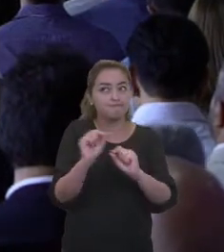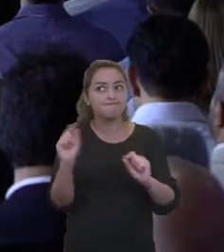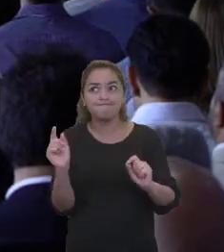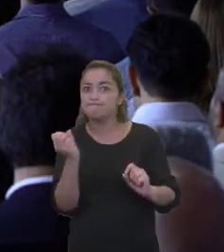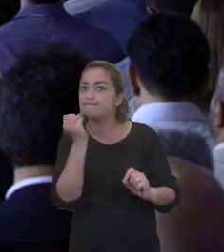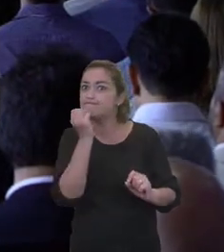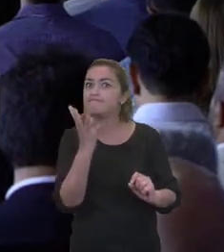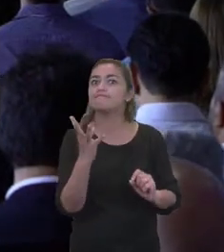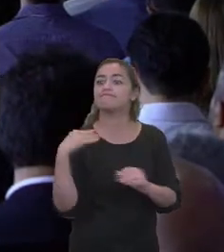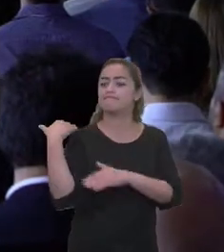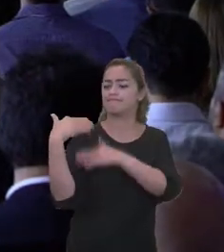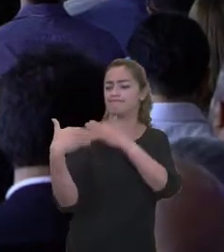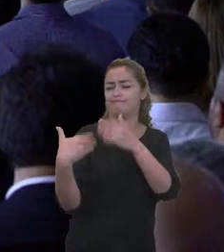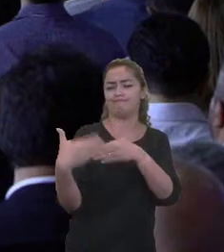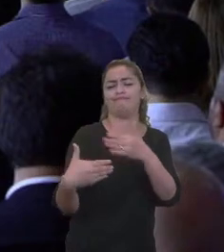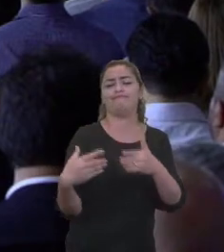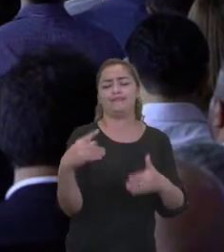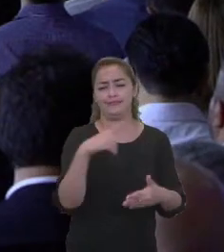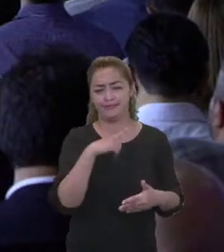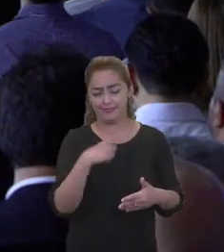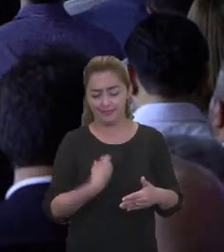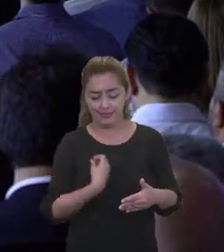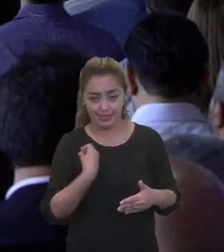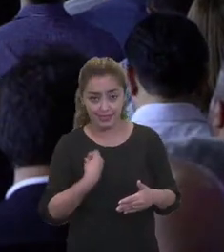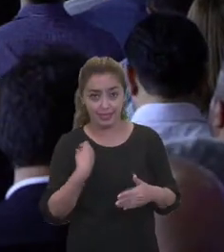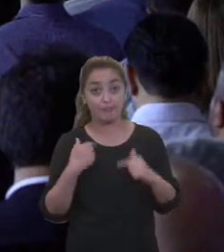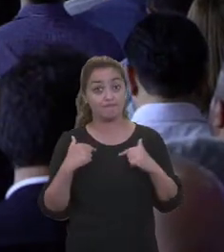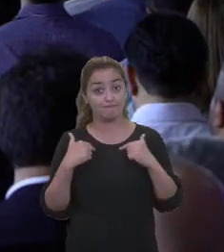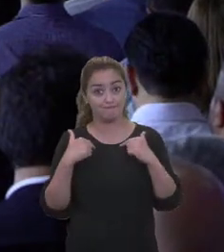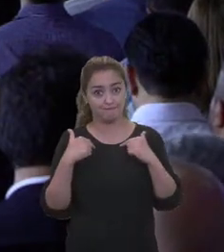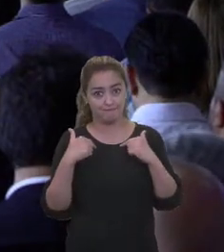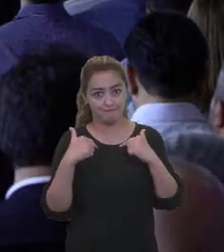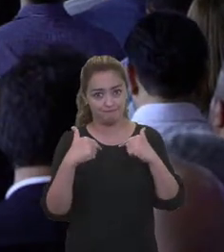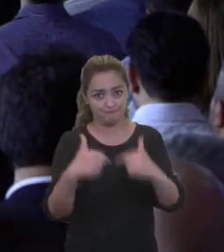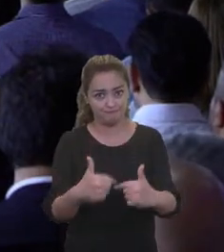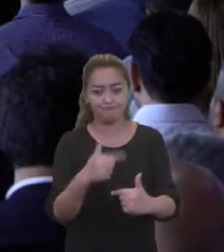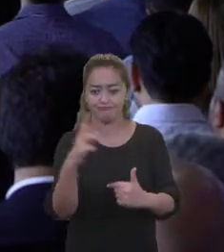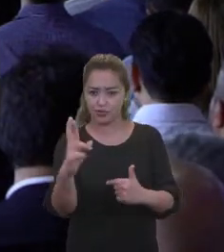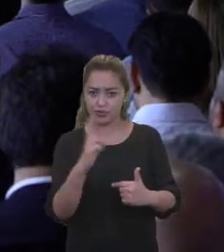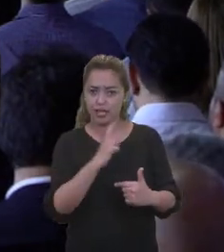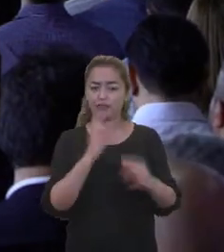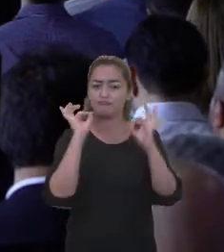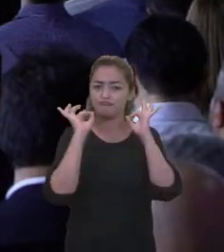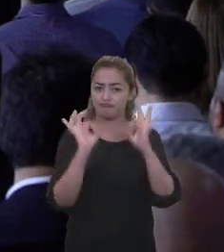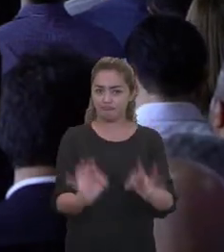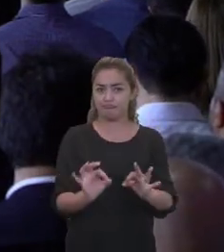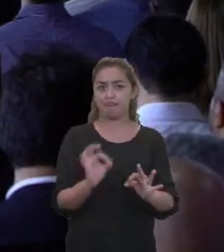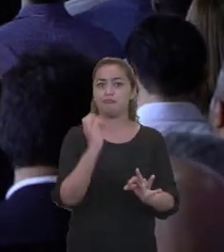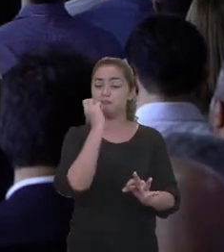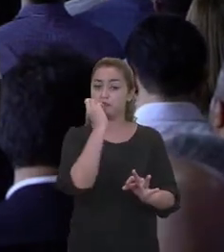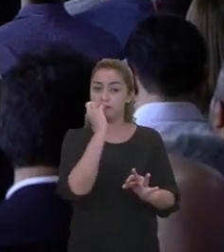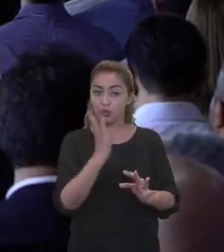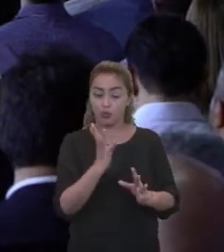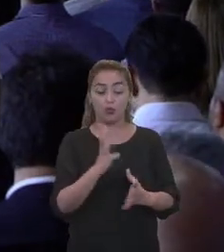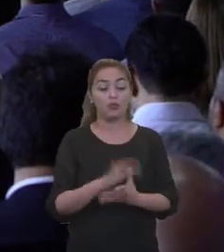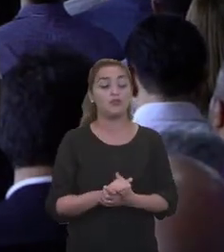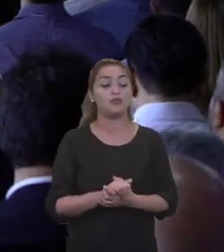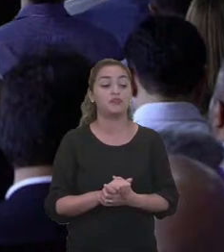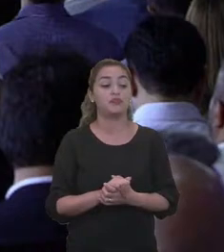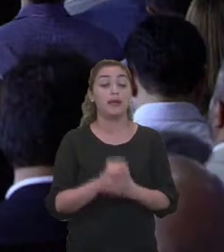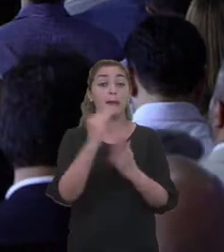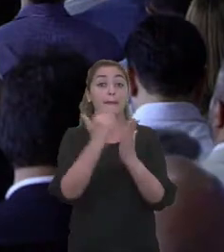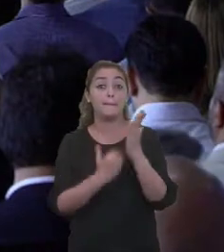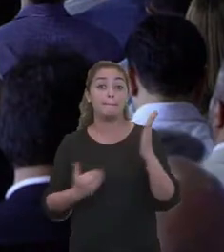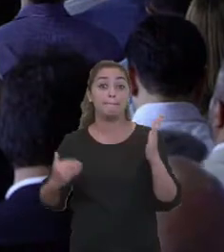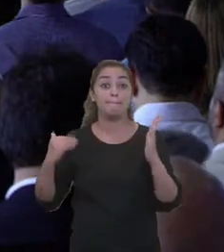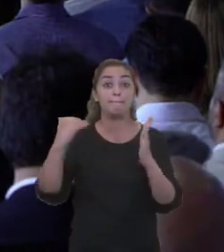success. Nowadays, we have 5% of a digital bank. So we have intention, we have business, we have results and outcomes. I'm going to